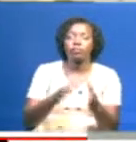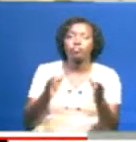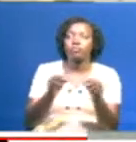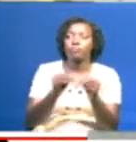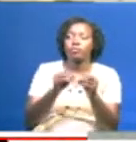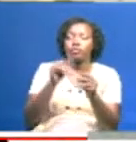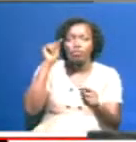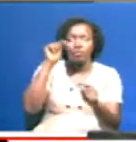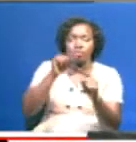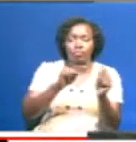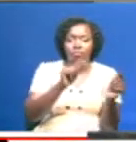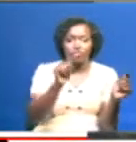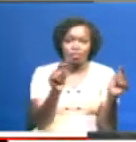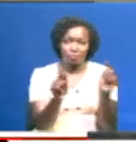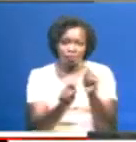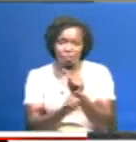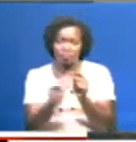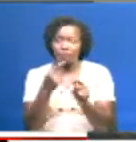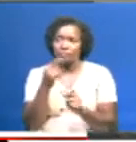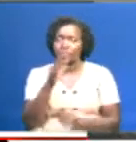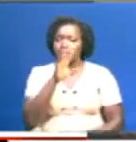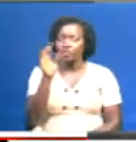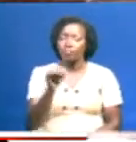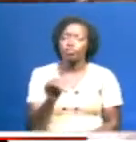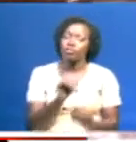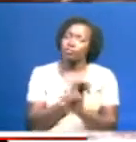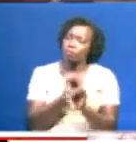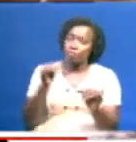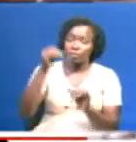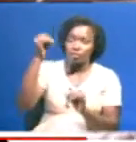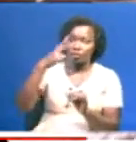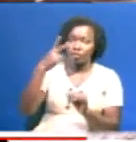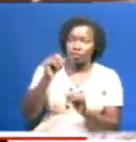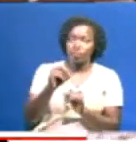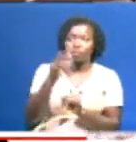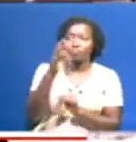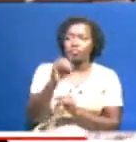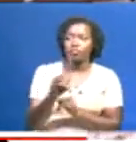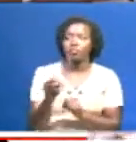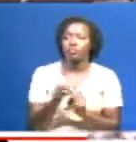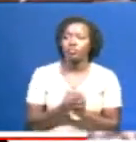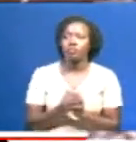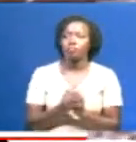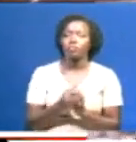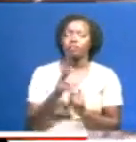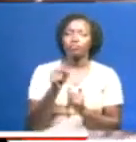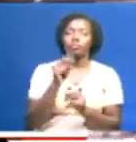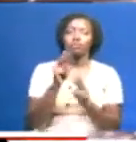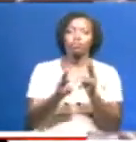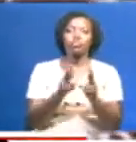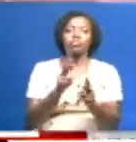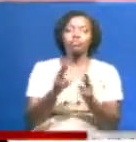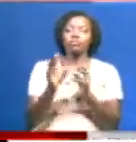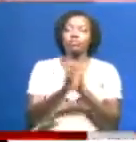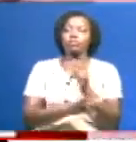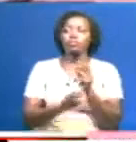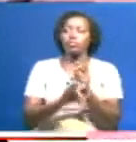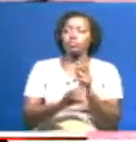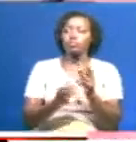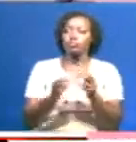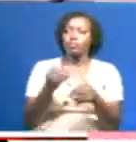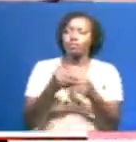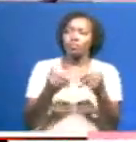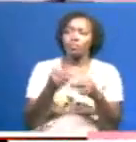of transitioning to 100% clean energy by 2030. As of 2022, the country had installed over